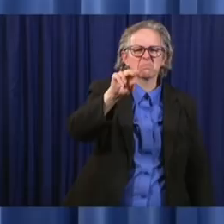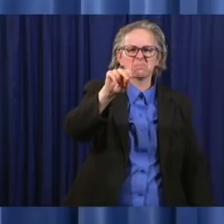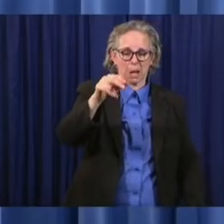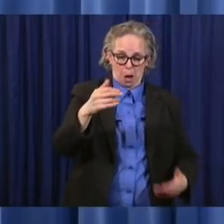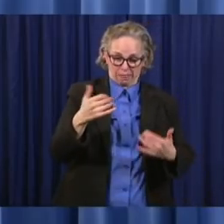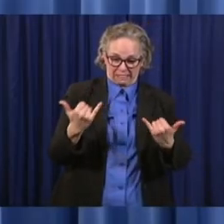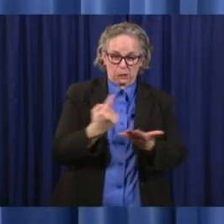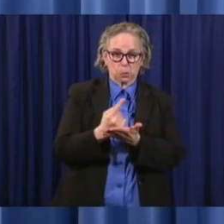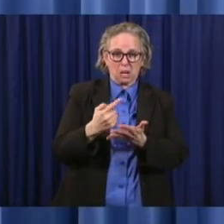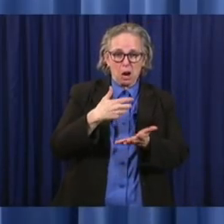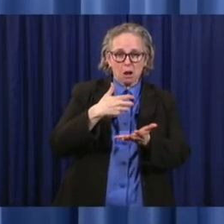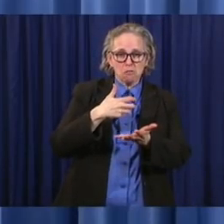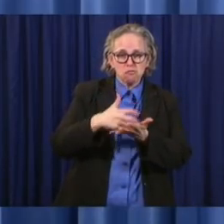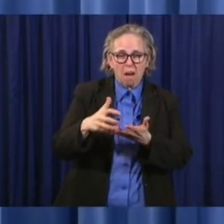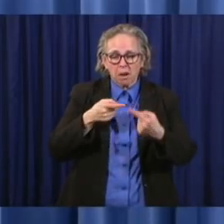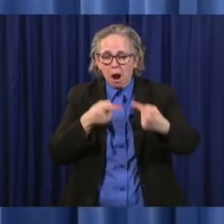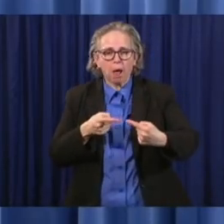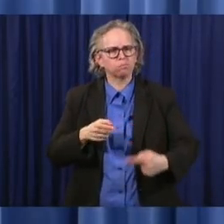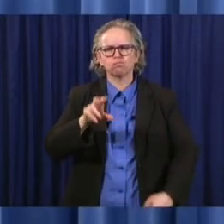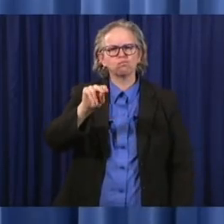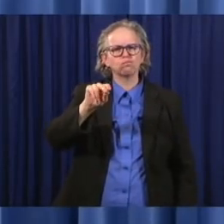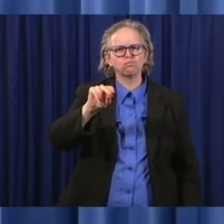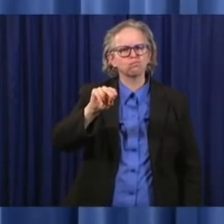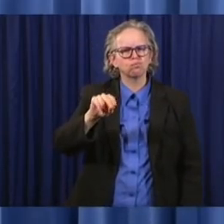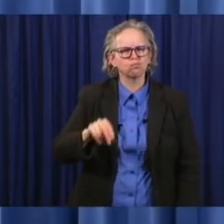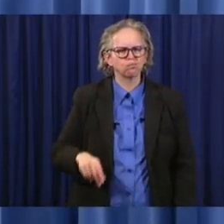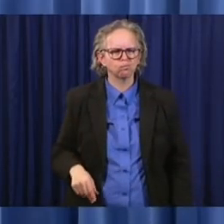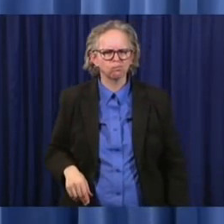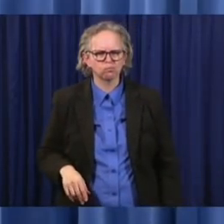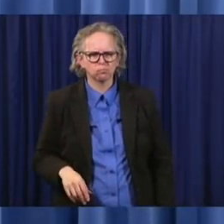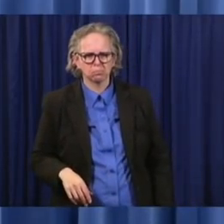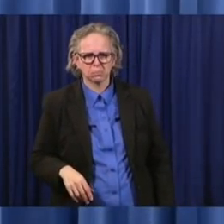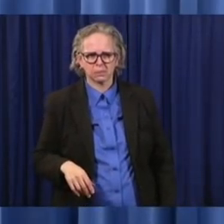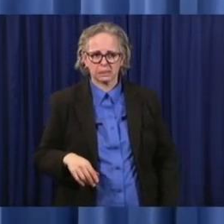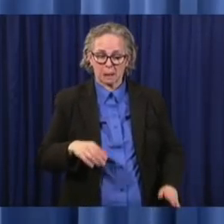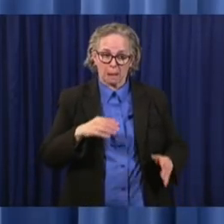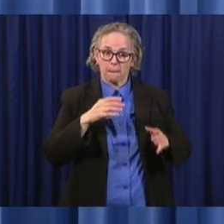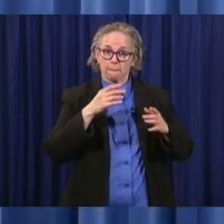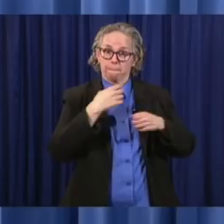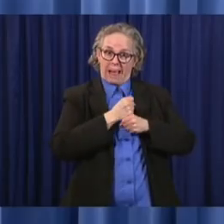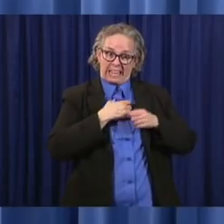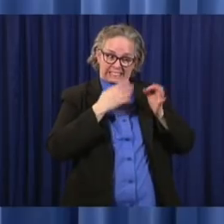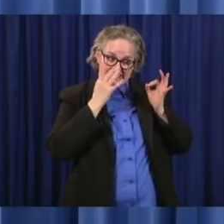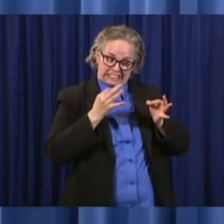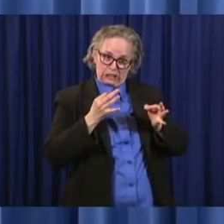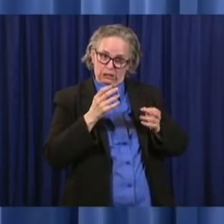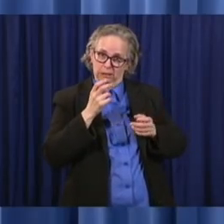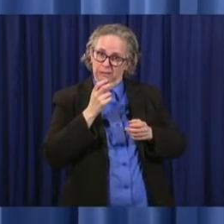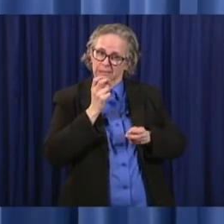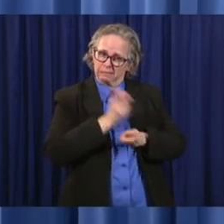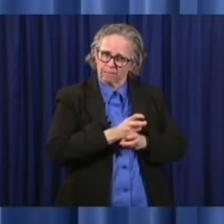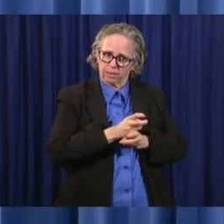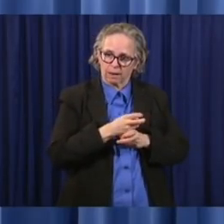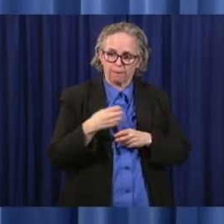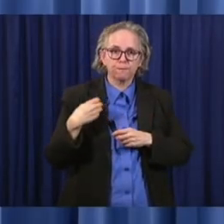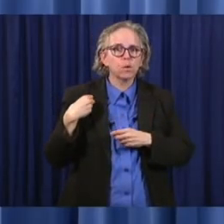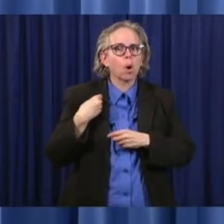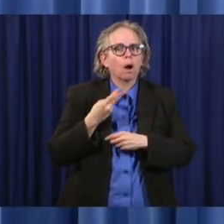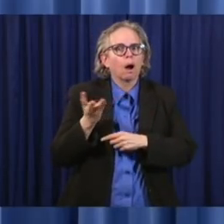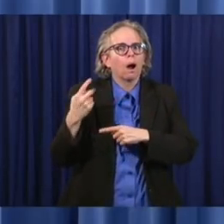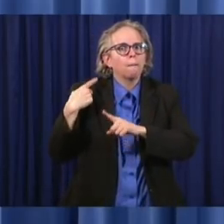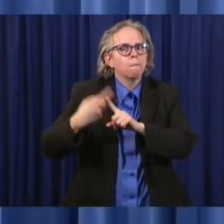frankly. Some of the decisions we've made have been tough for the last several months.